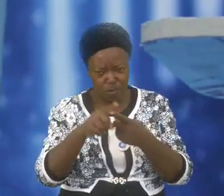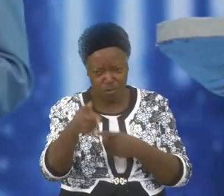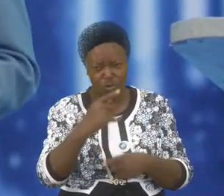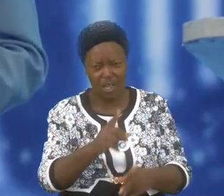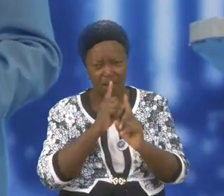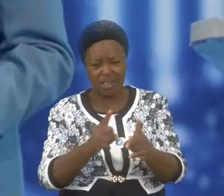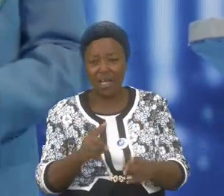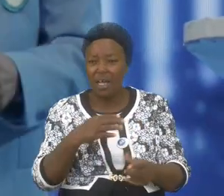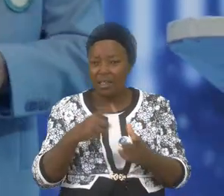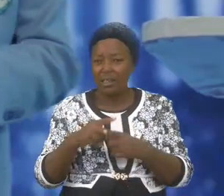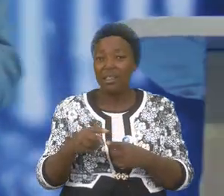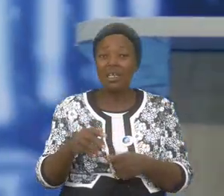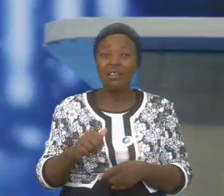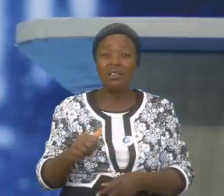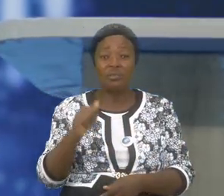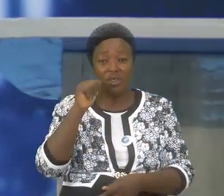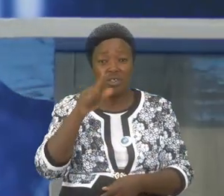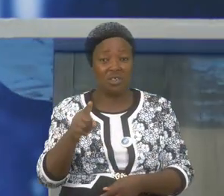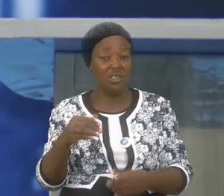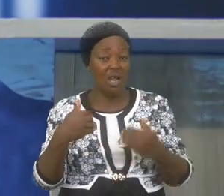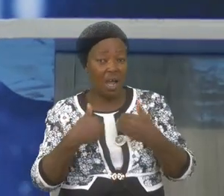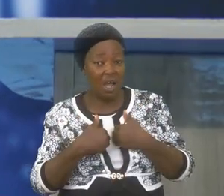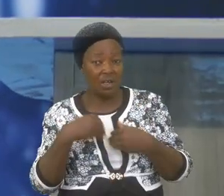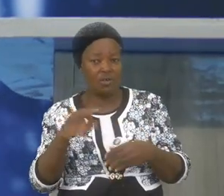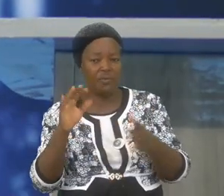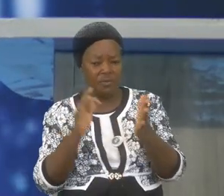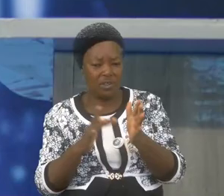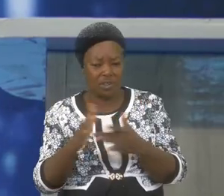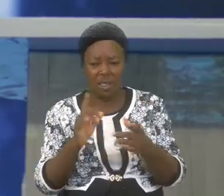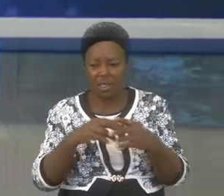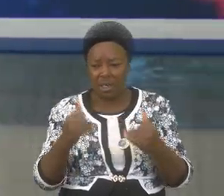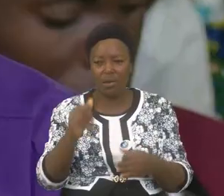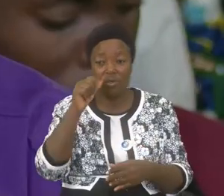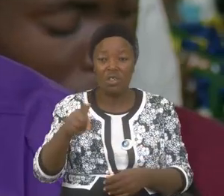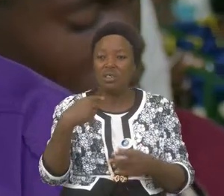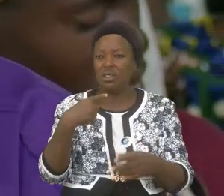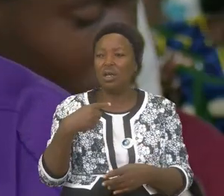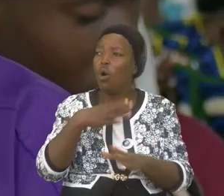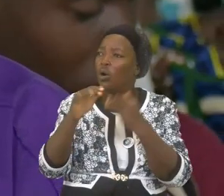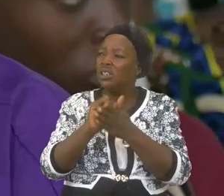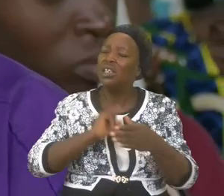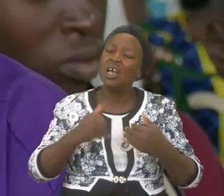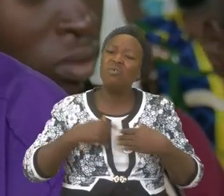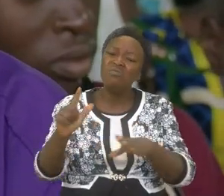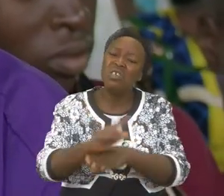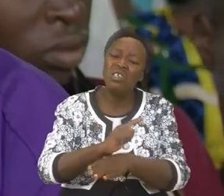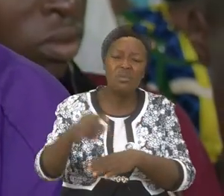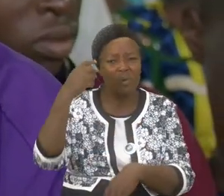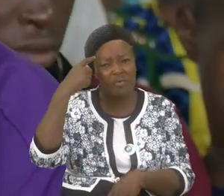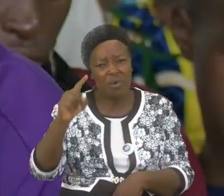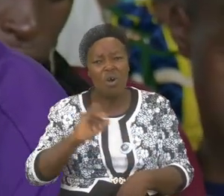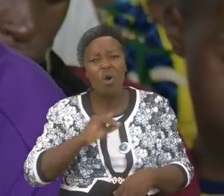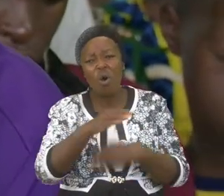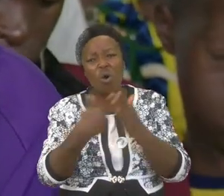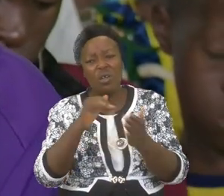she said, all that I've labored for, all that I've been looking for, all that I've been searching for 12 years,